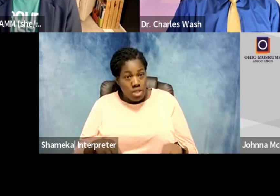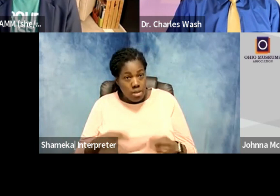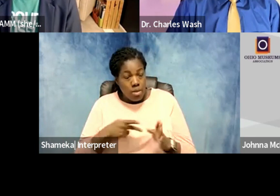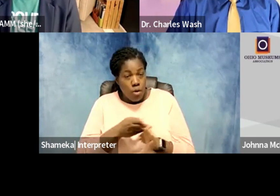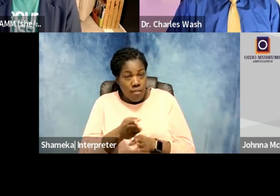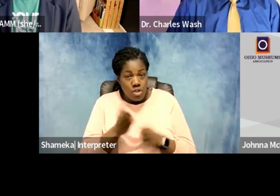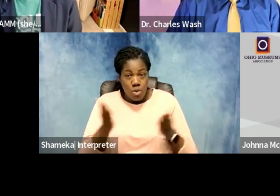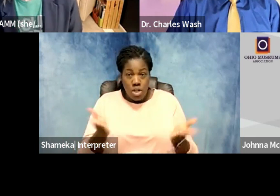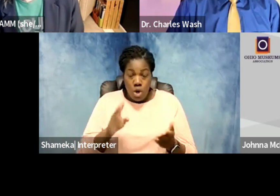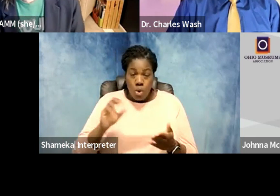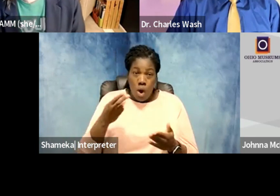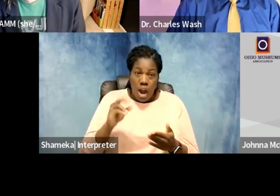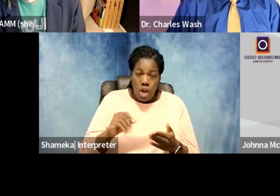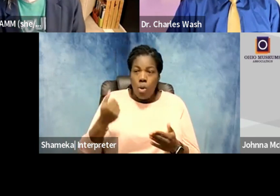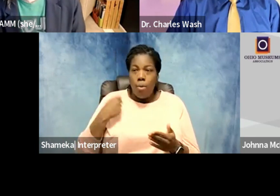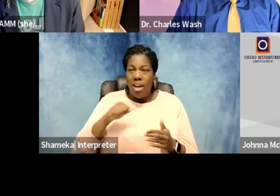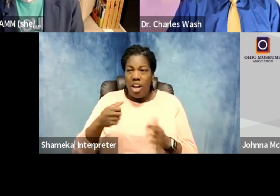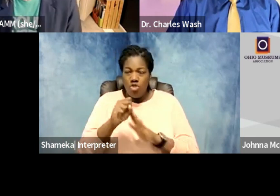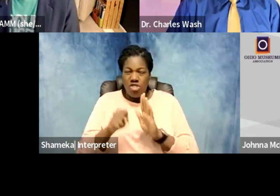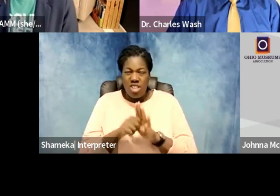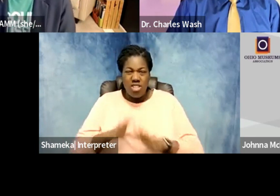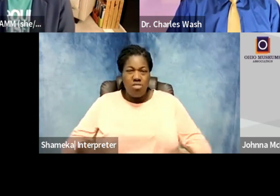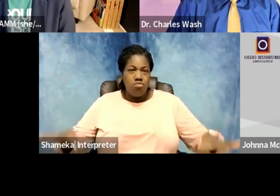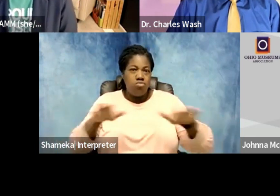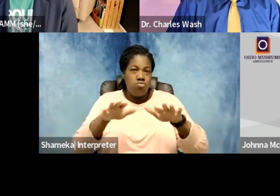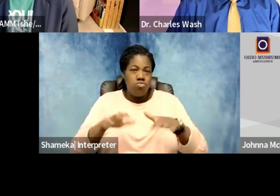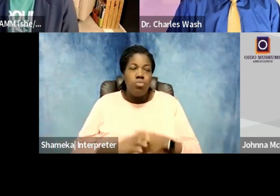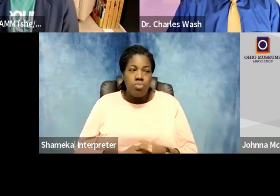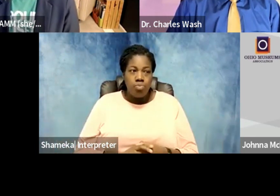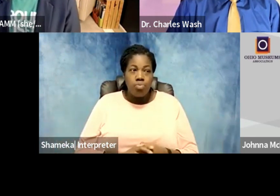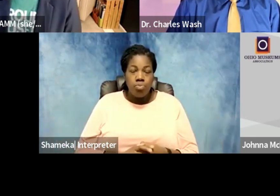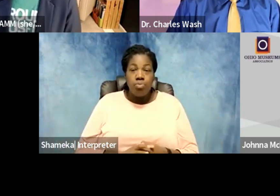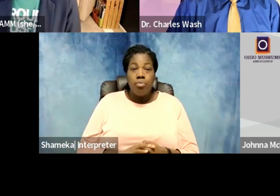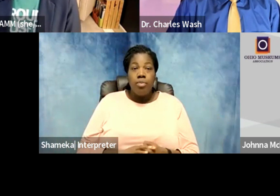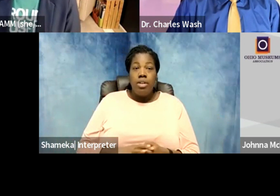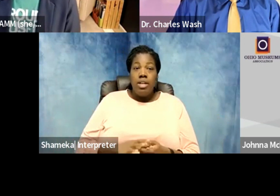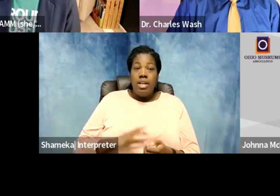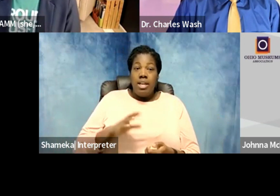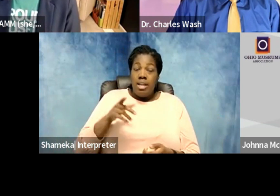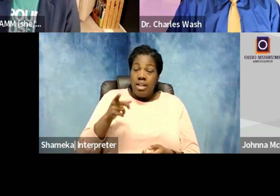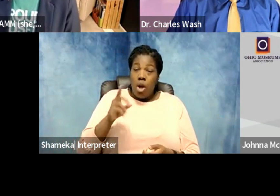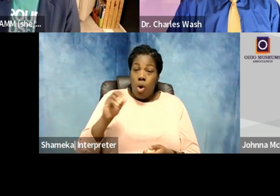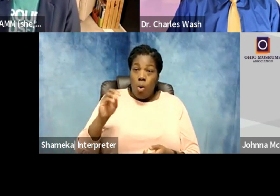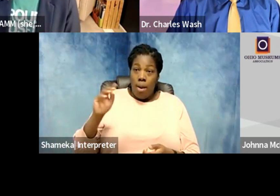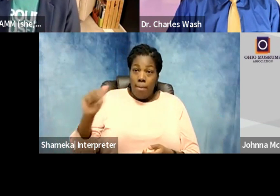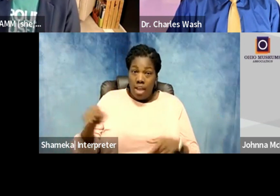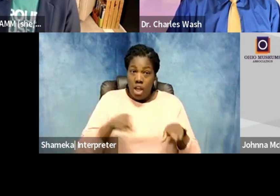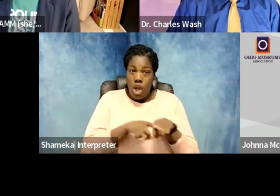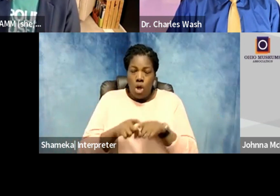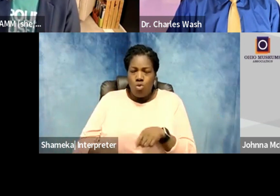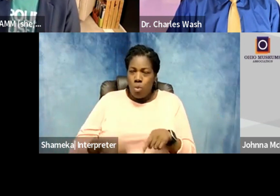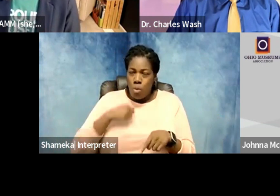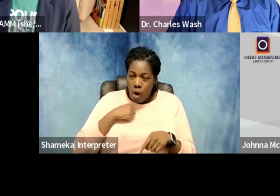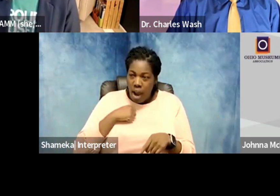in Ohio, but throughout the Midwest and across the country. As a point of personal privilege, OMA is also so proud to